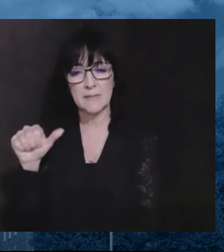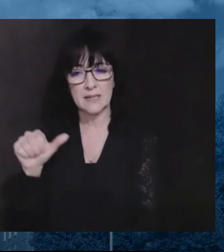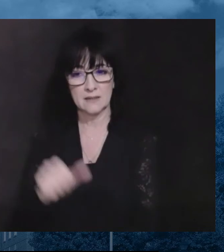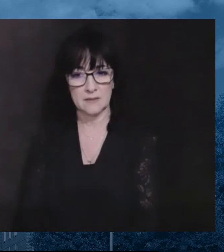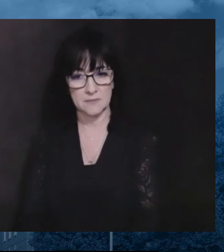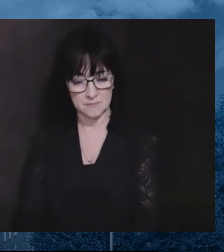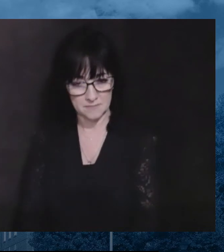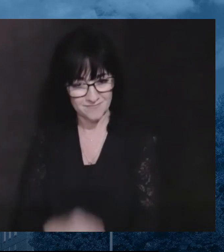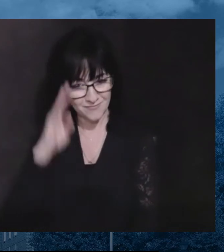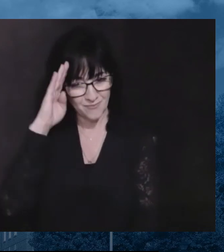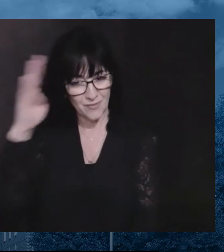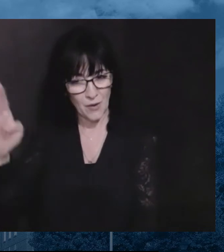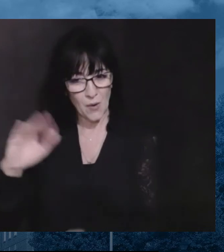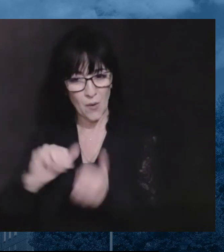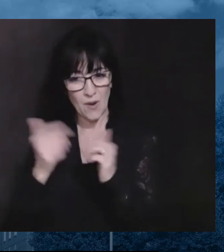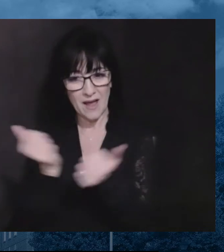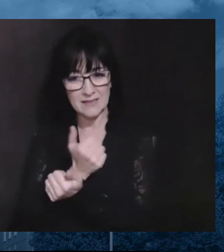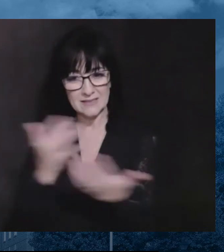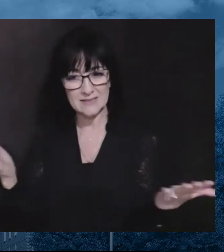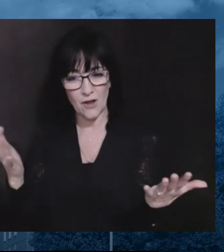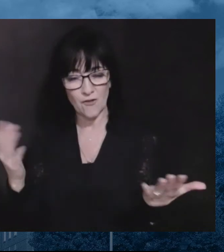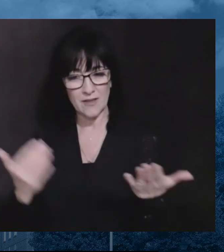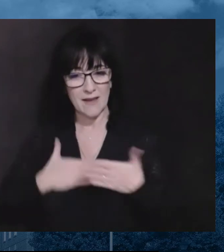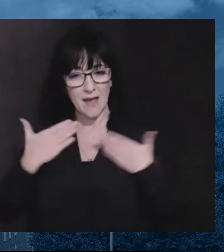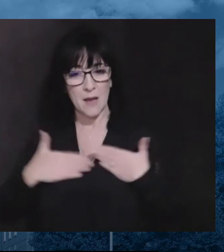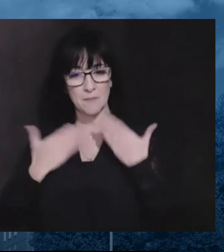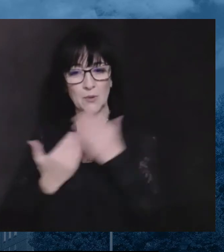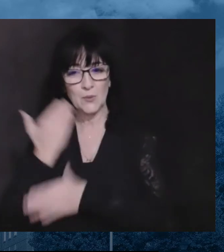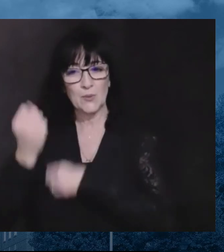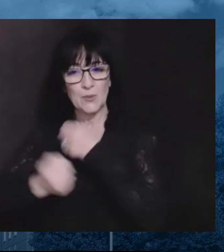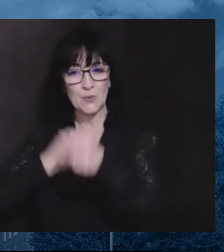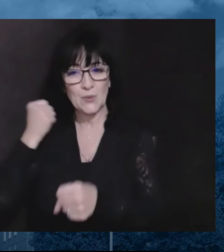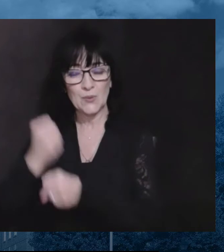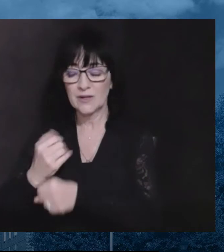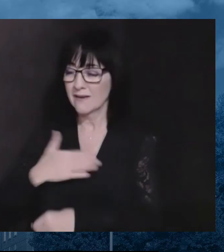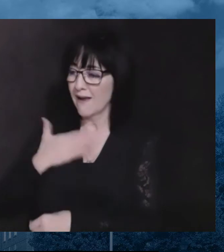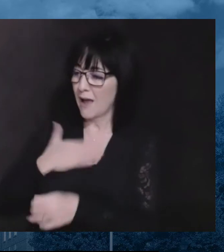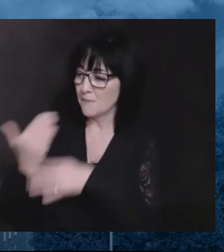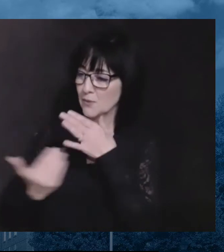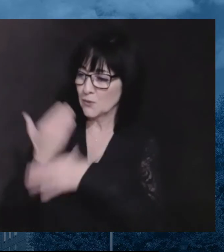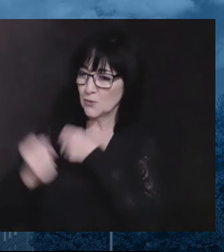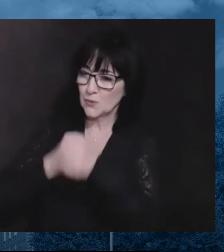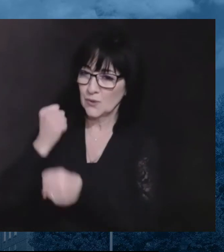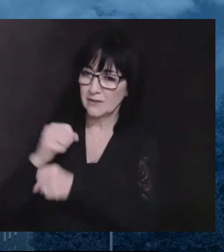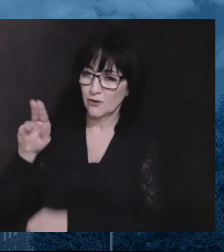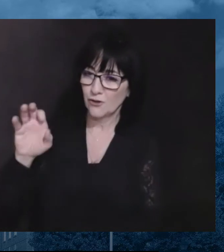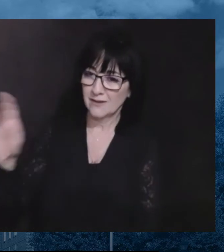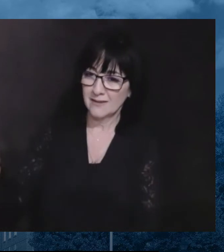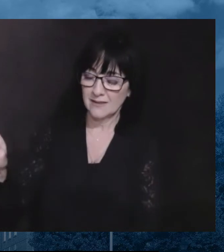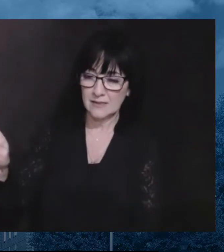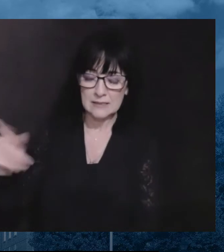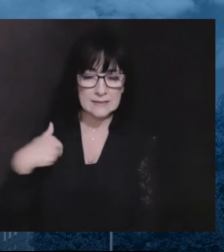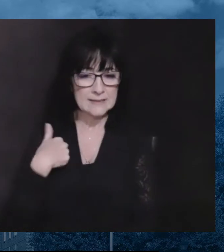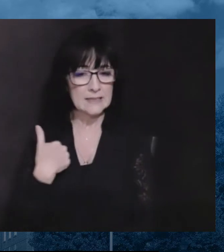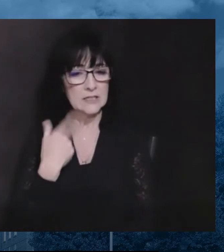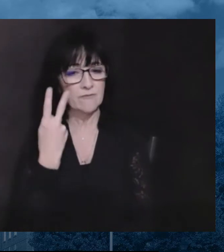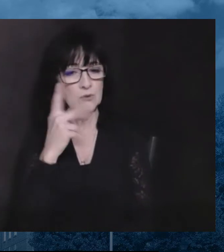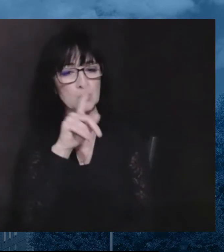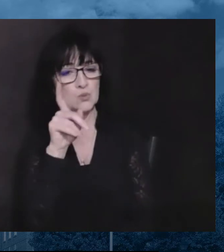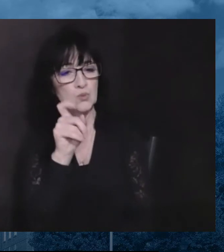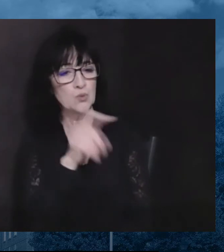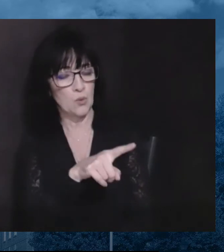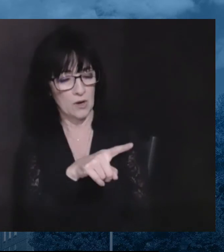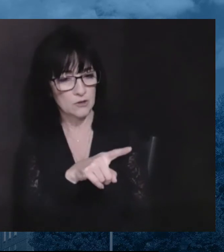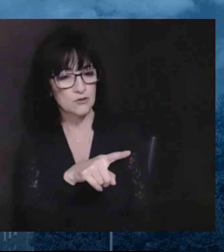Hi, how's it going, Governor and everyone? Happy New Year. Happy New Year, Nick. Thank you. I have 2 questions. The first is